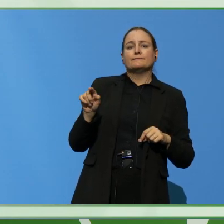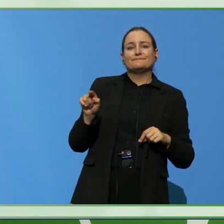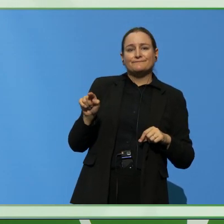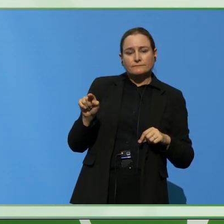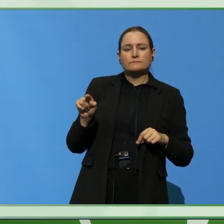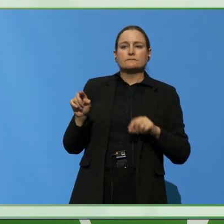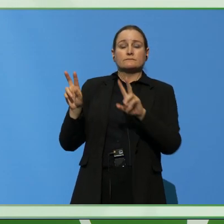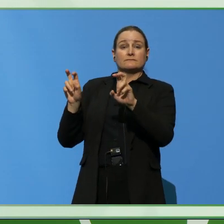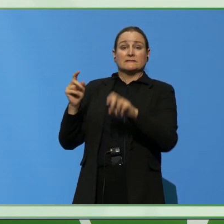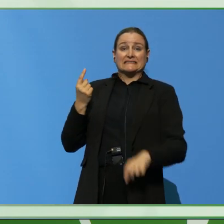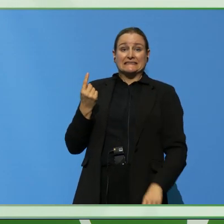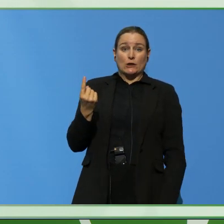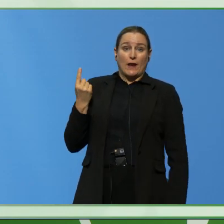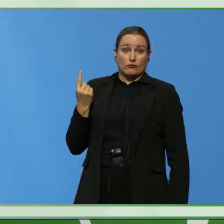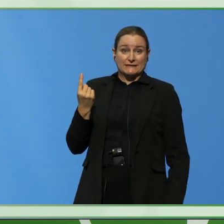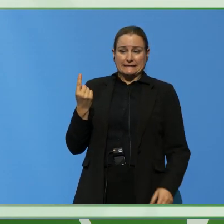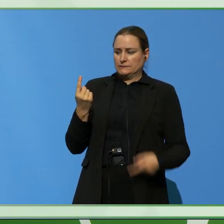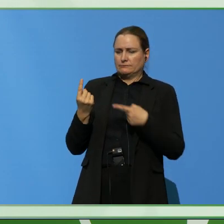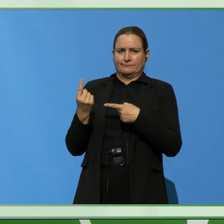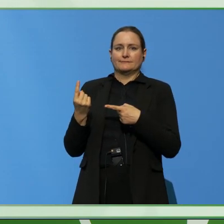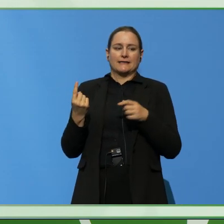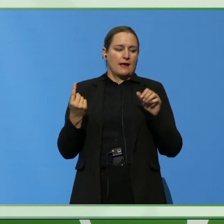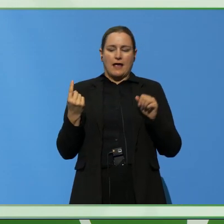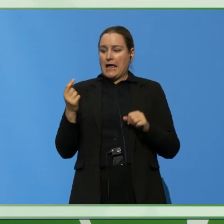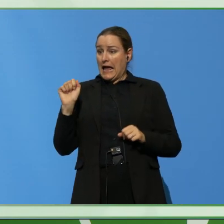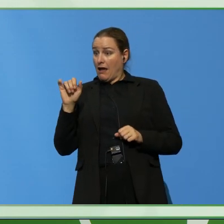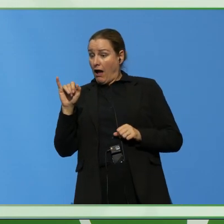when AI and humans